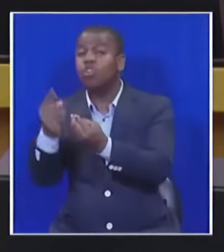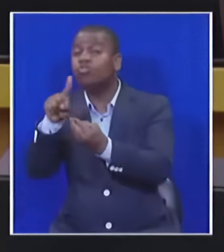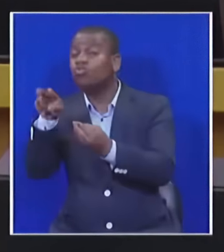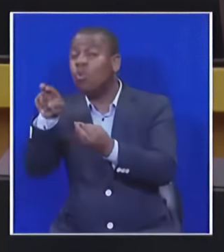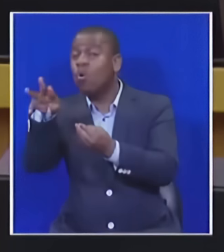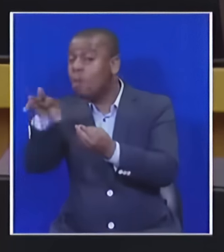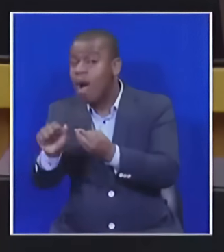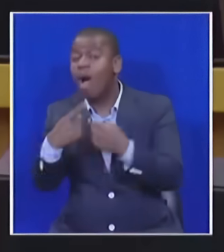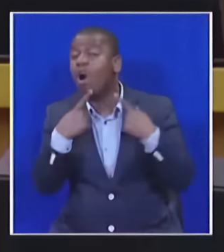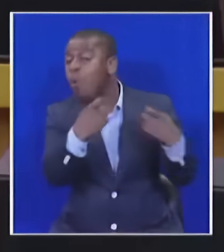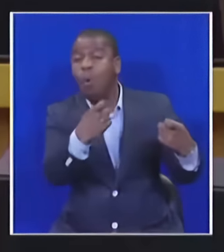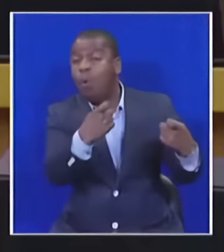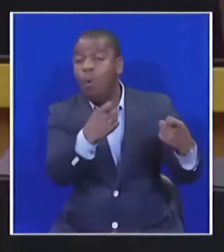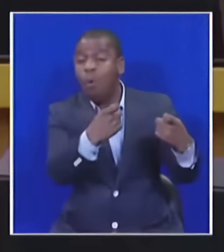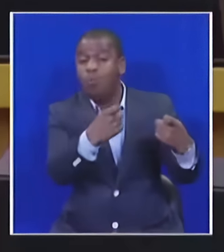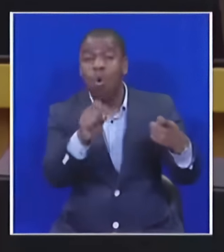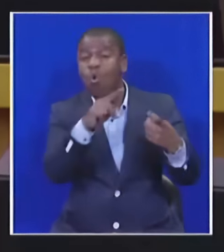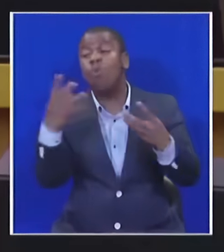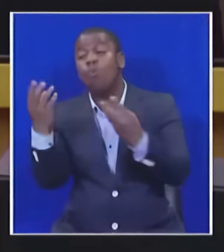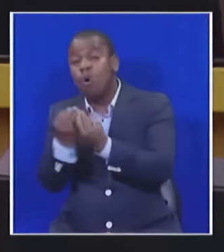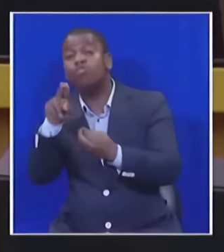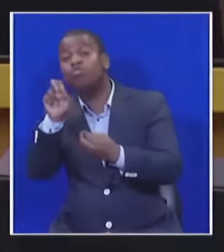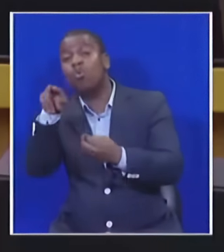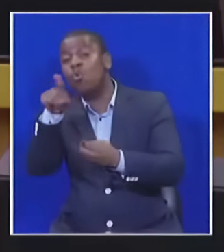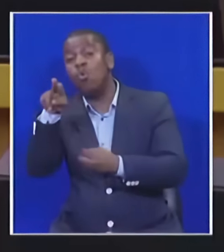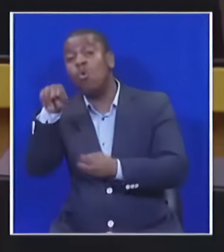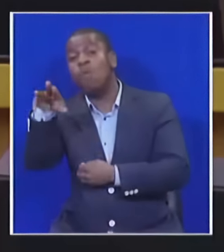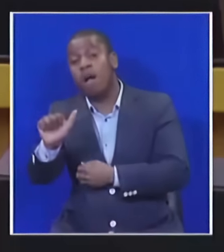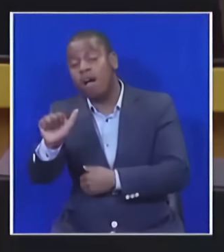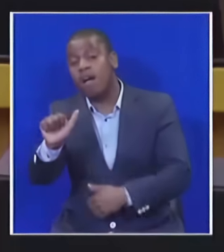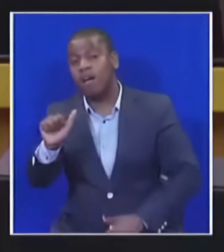Honorable members, please wait. Honorable